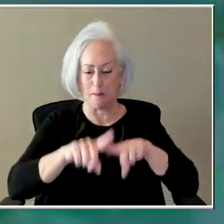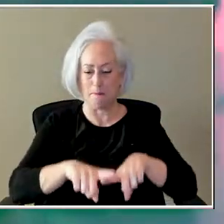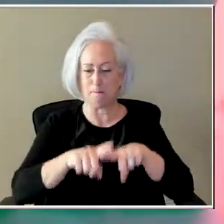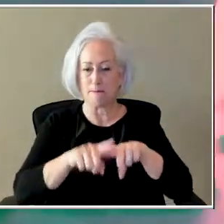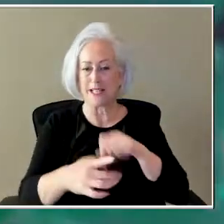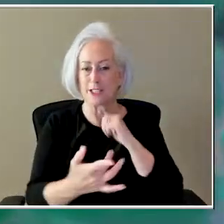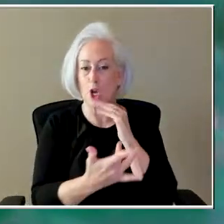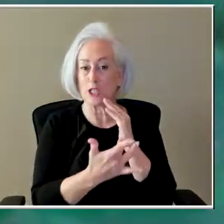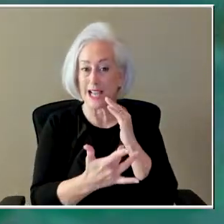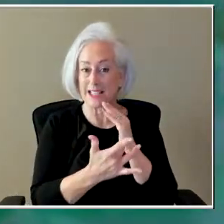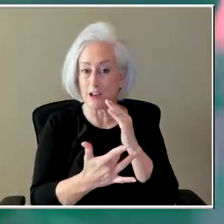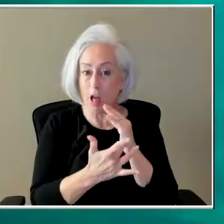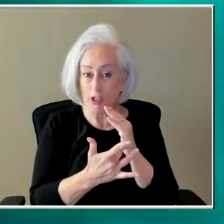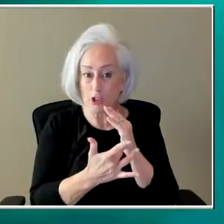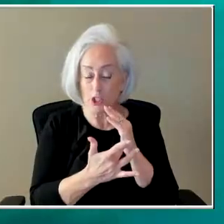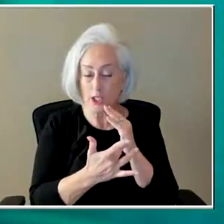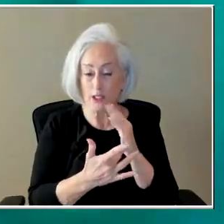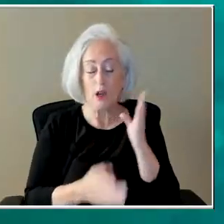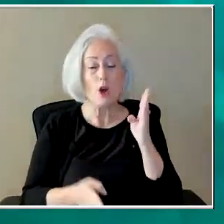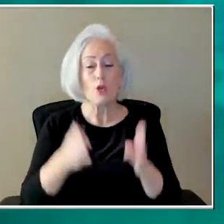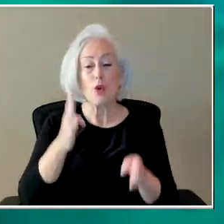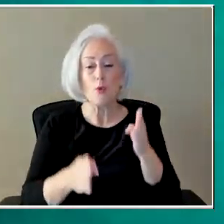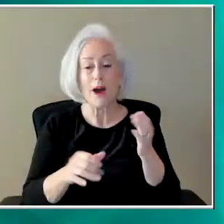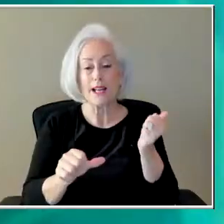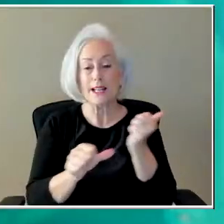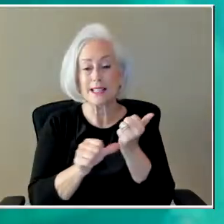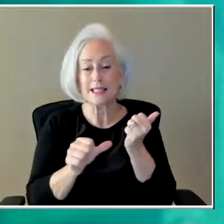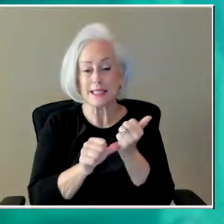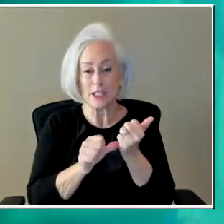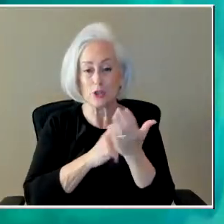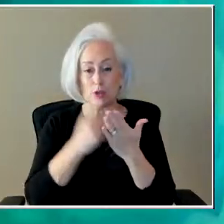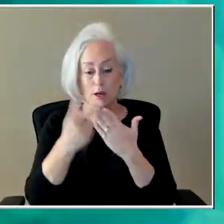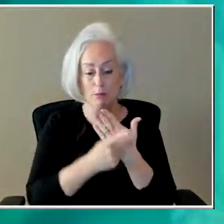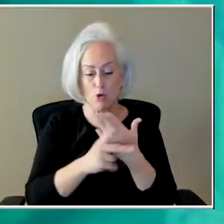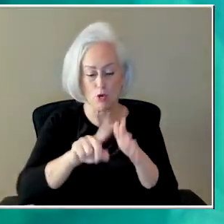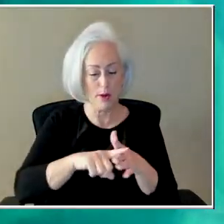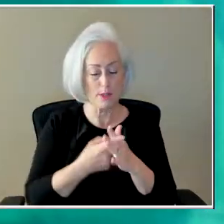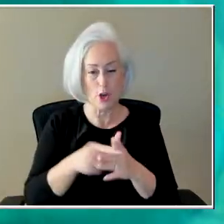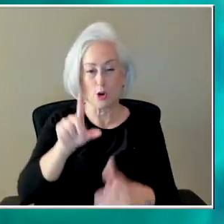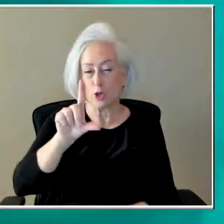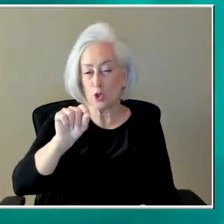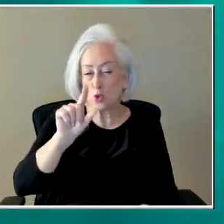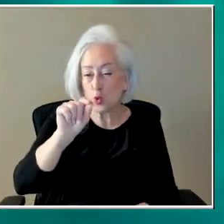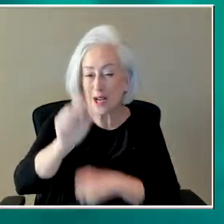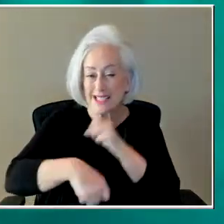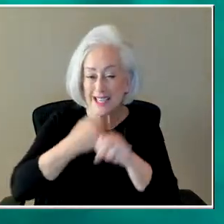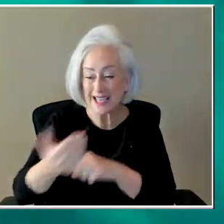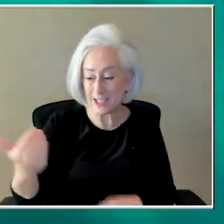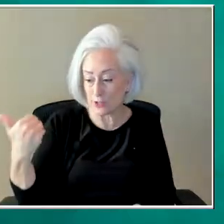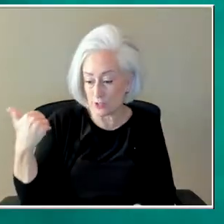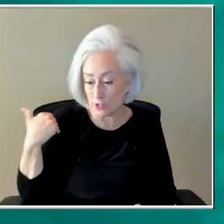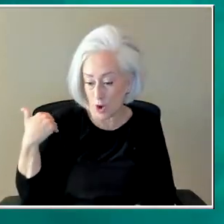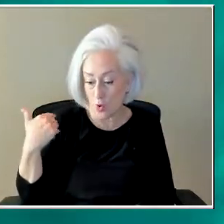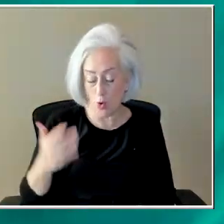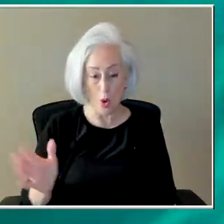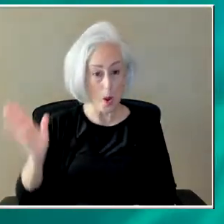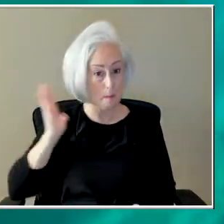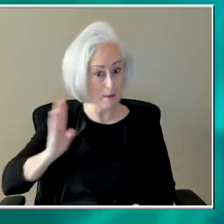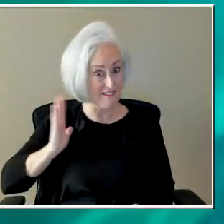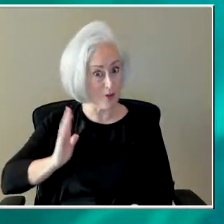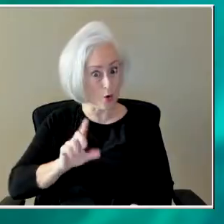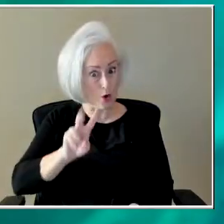robotic assisted surgery program started 20 years ago and has grown from just 2 surgeons to 37